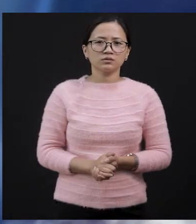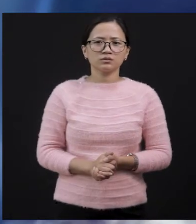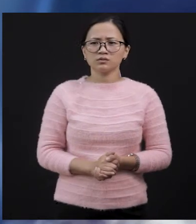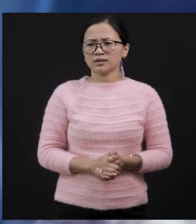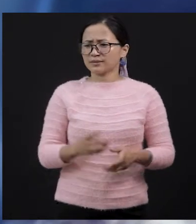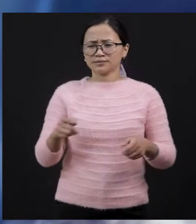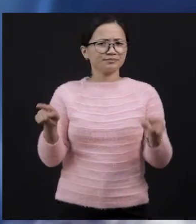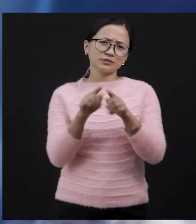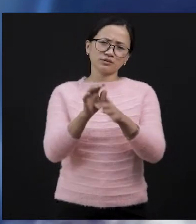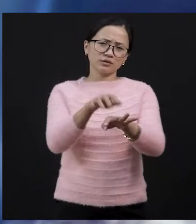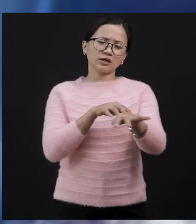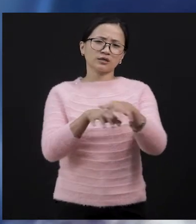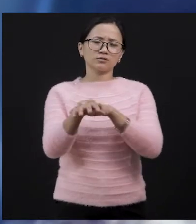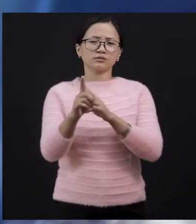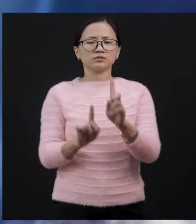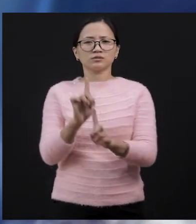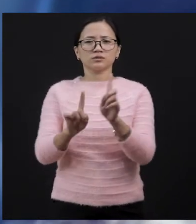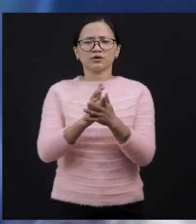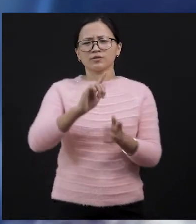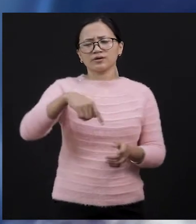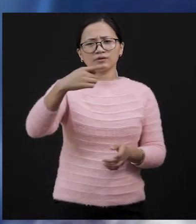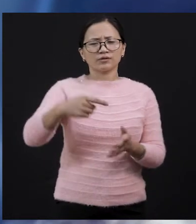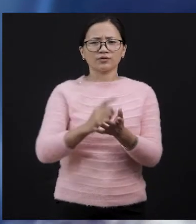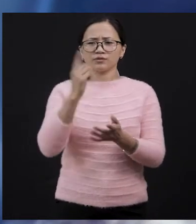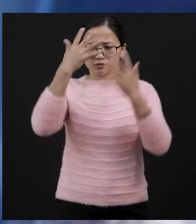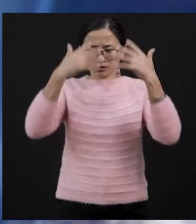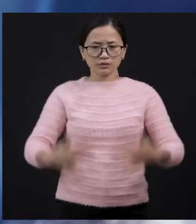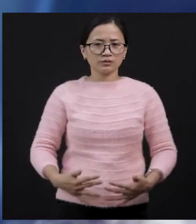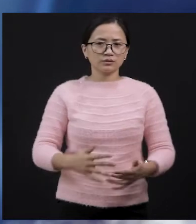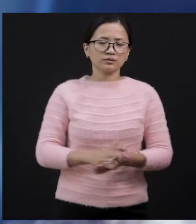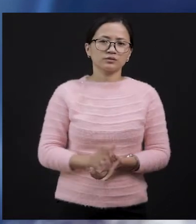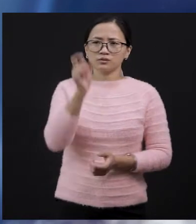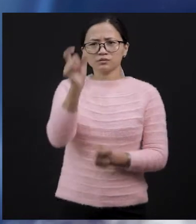for animals, for plants, for everyone, for every human.